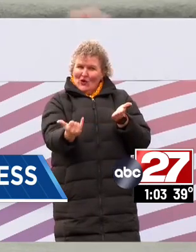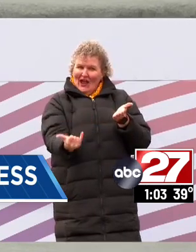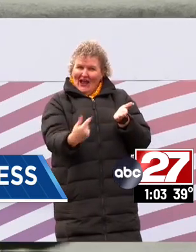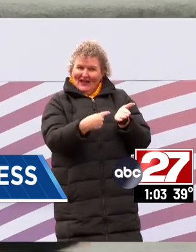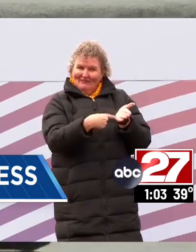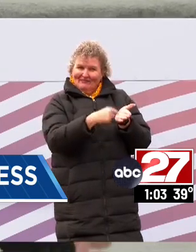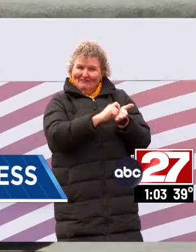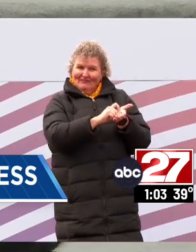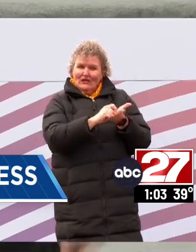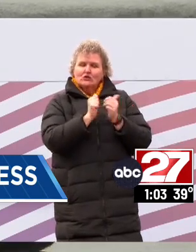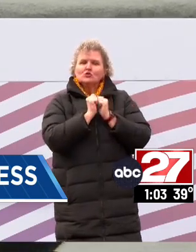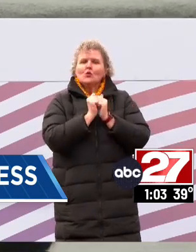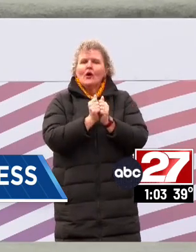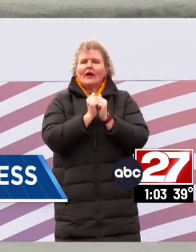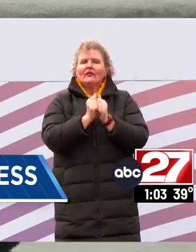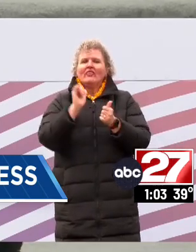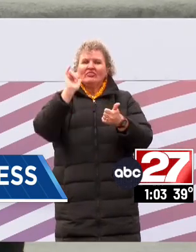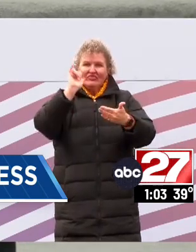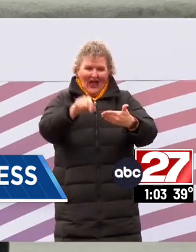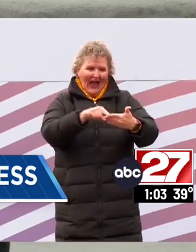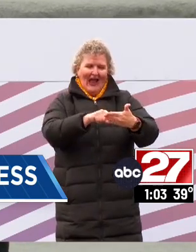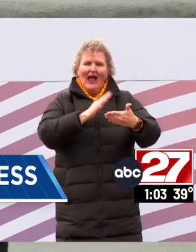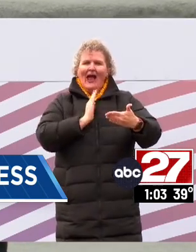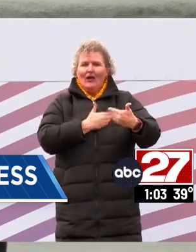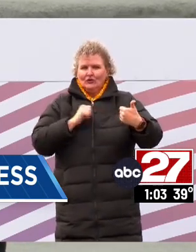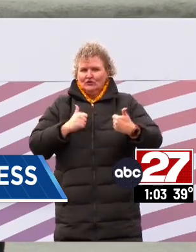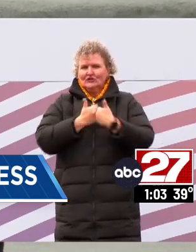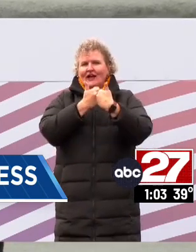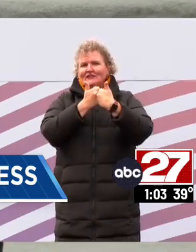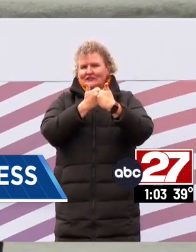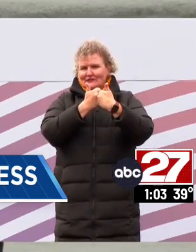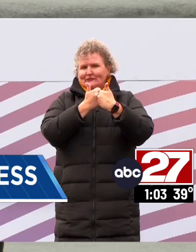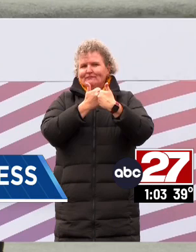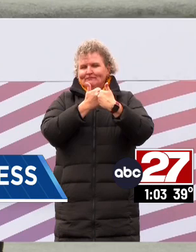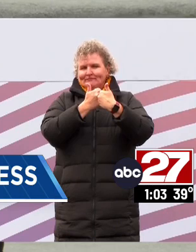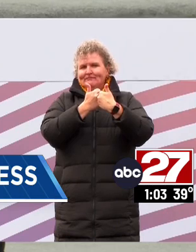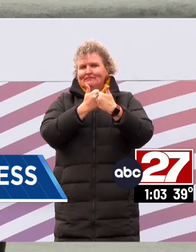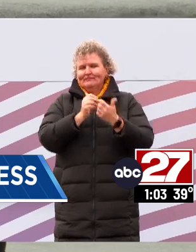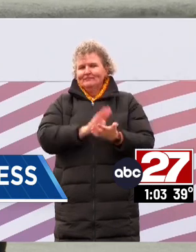together. That is our challenge.